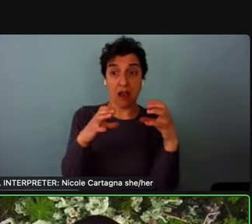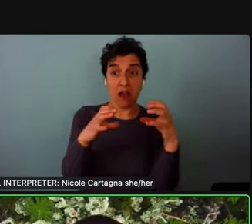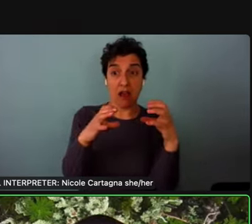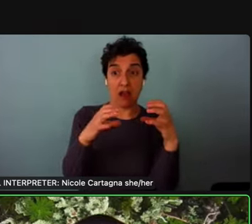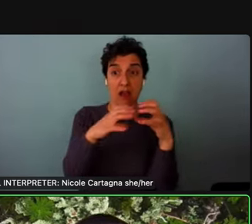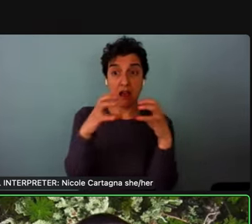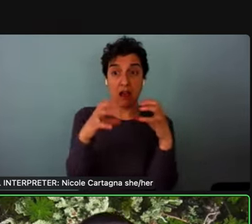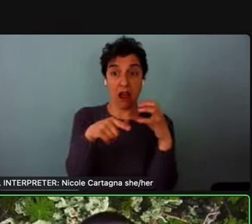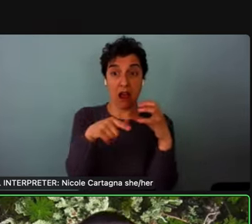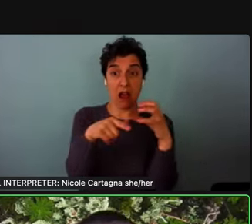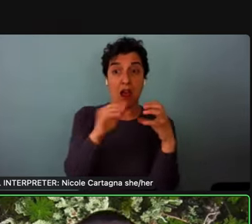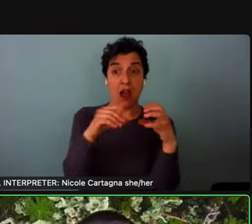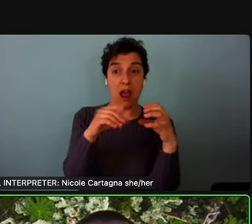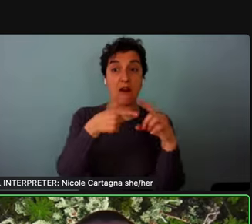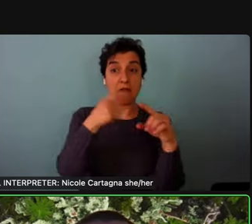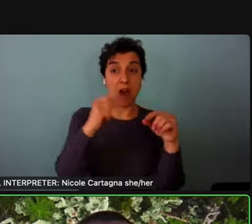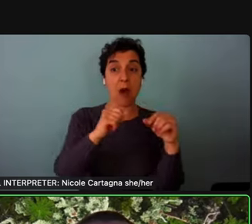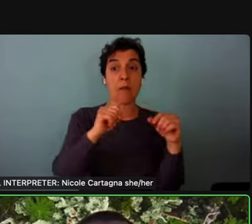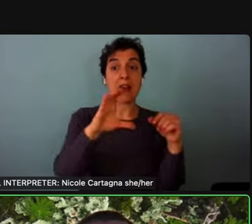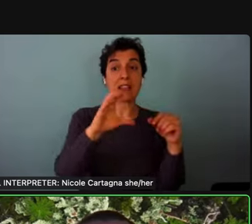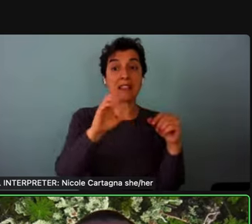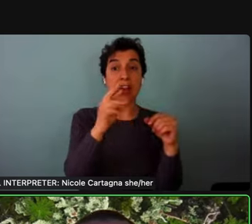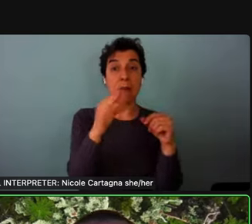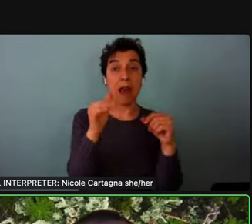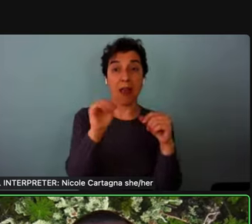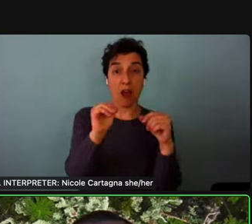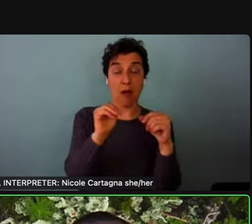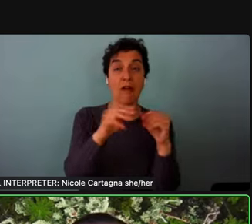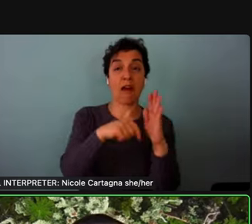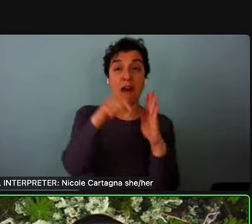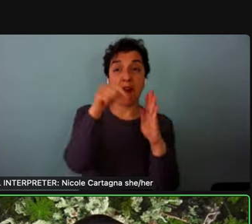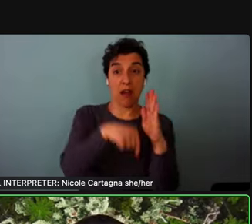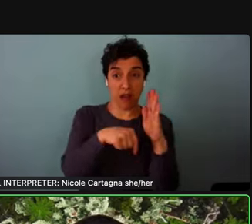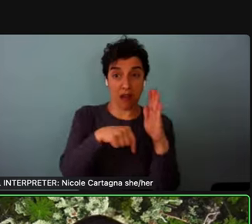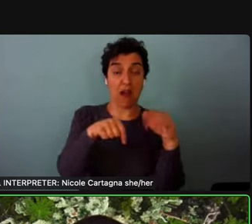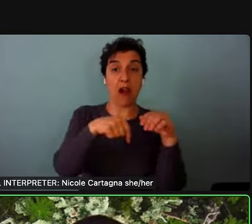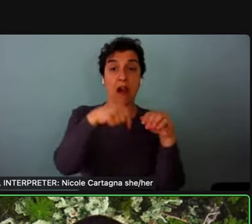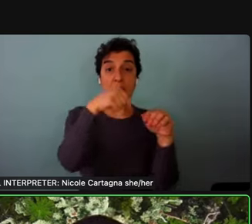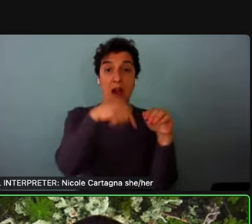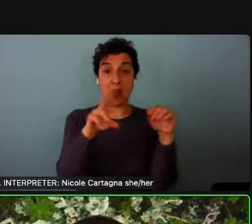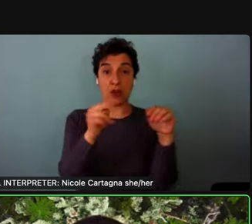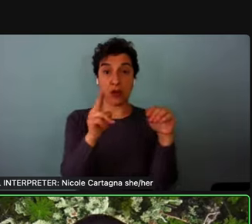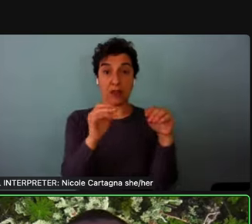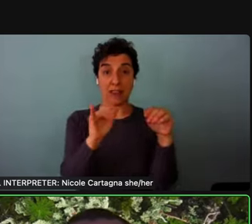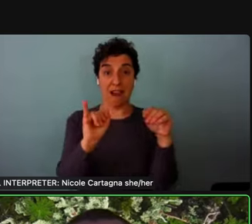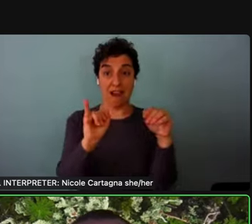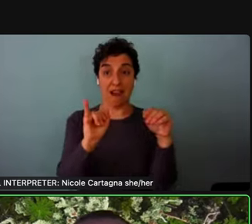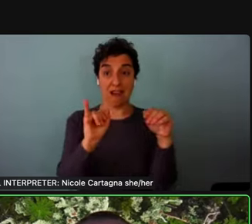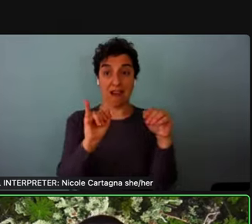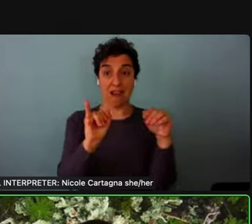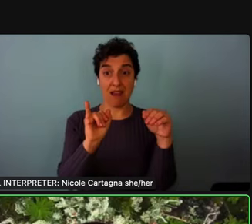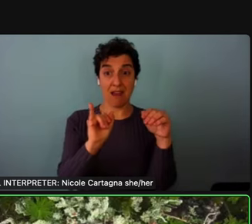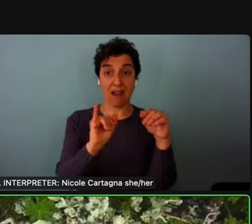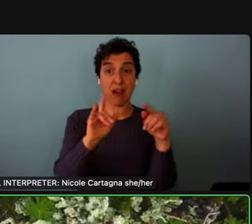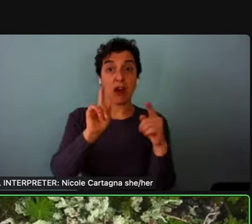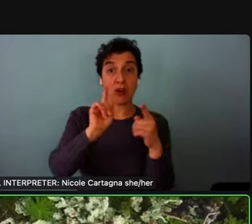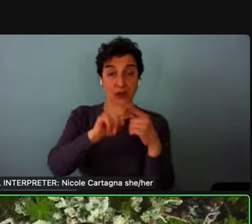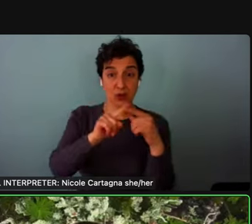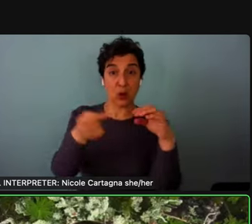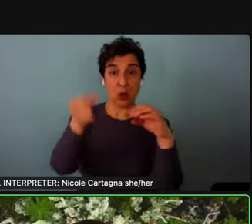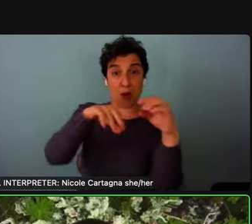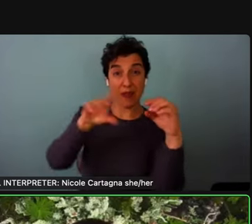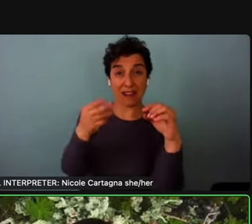An afferent from the cerebellum passes through the deep cerebellar nuclei and to the thalamus and back to the cerebral